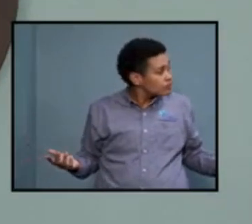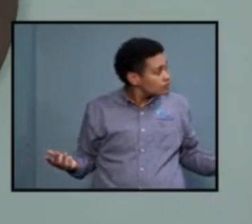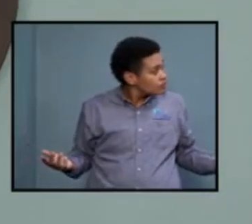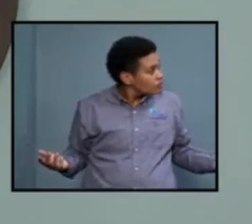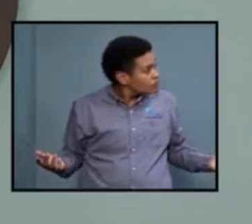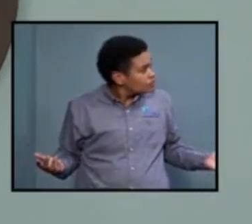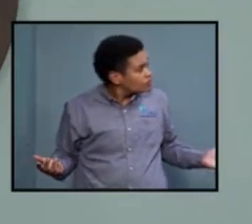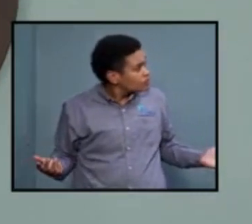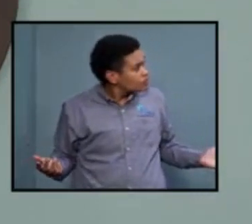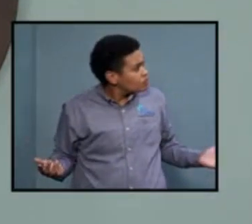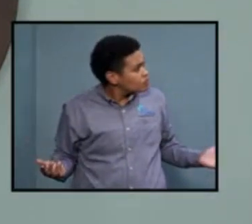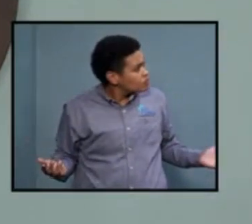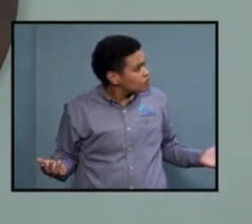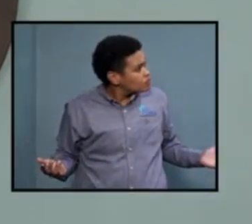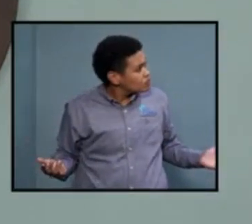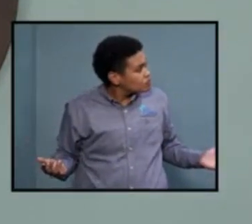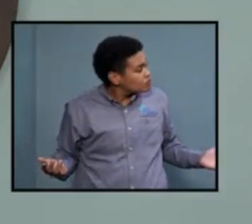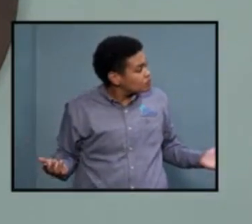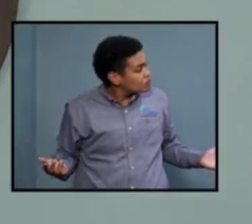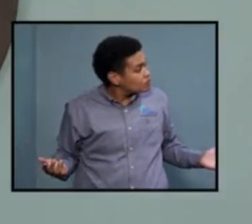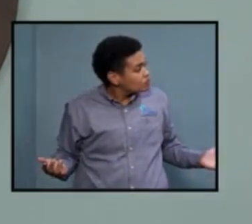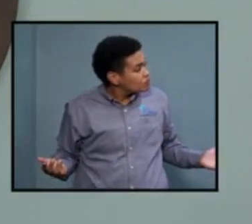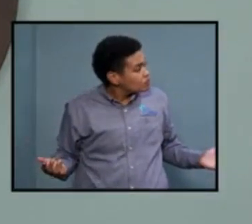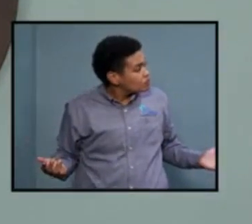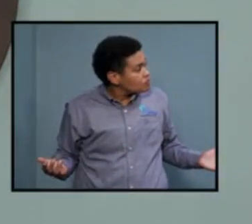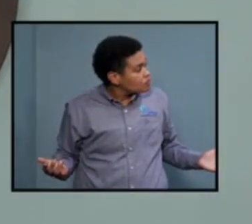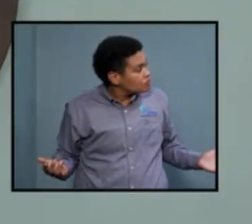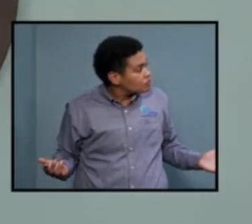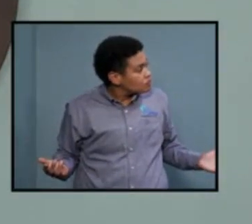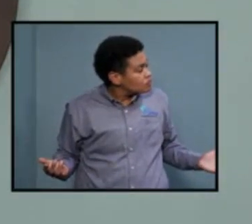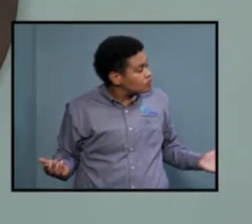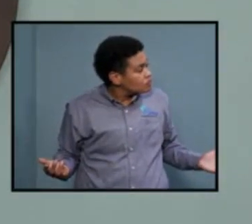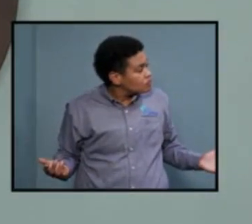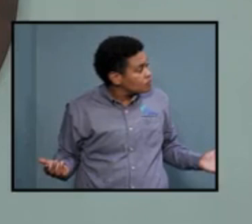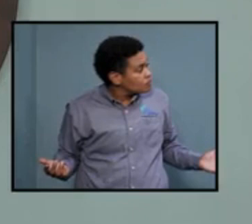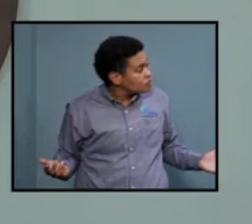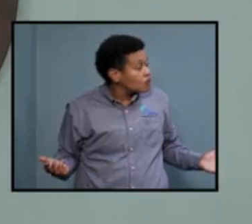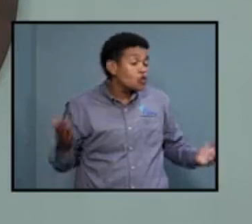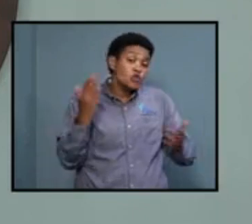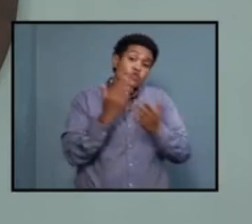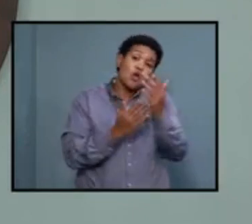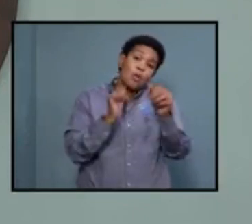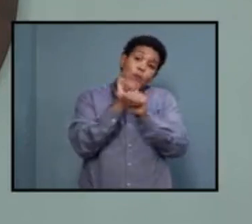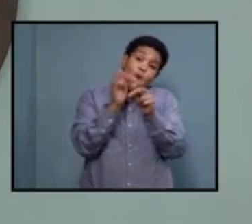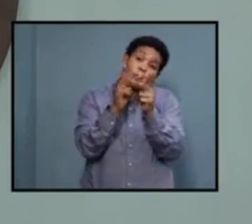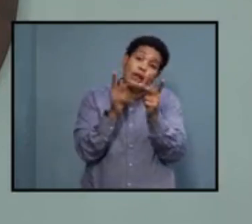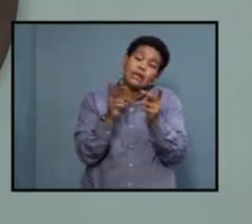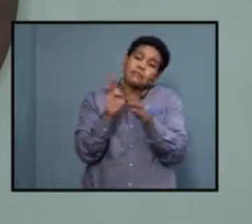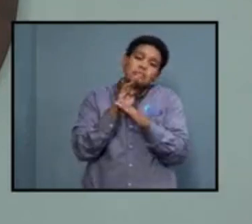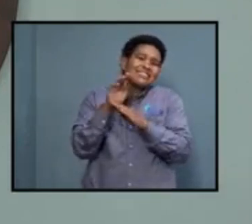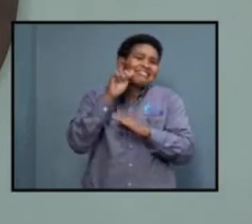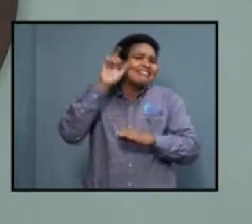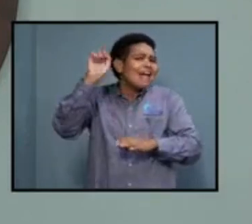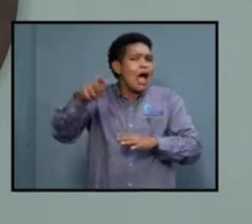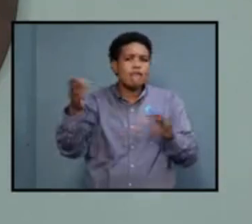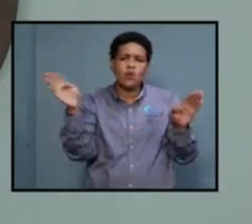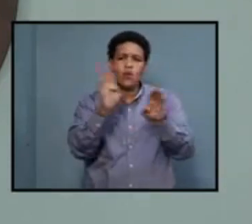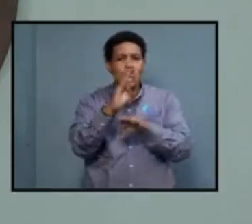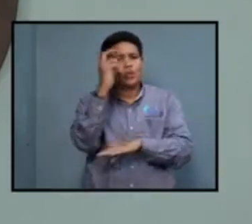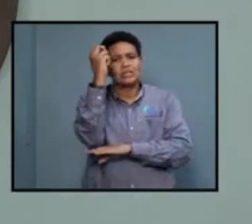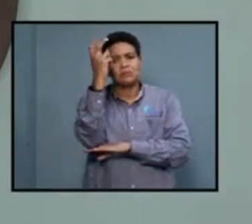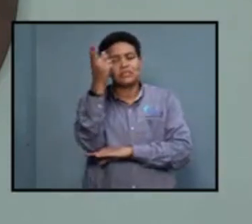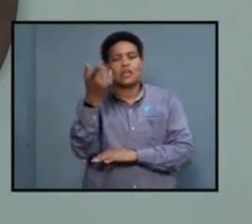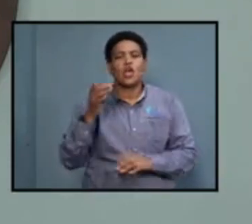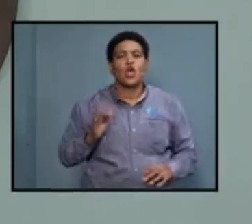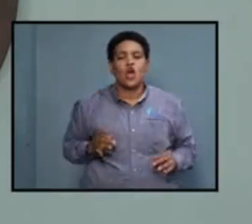there are some workplaces and businesses sorry that will not have to close at midday and these are the